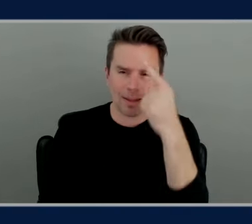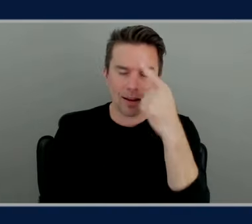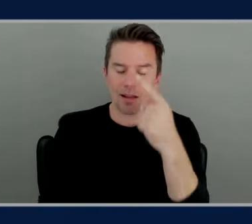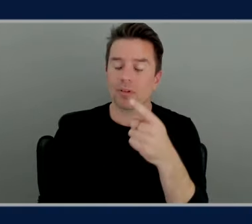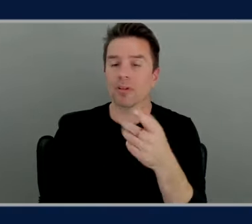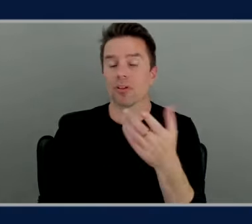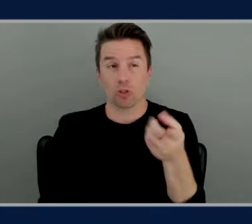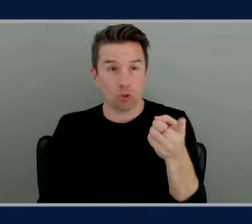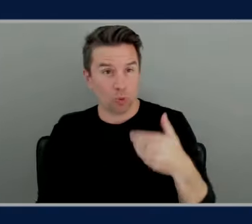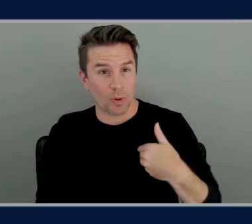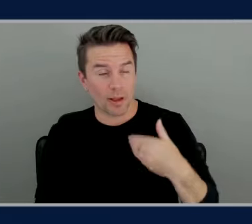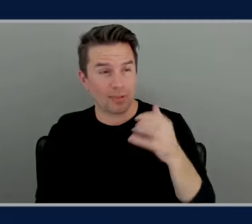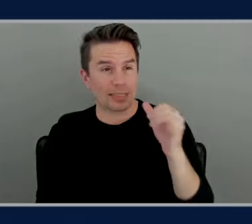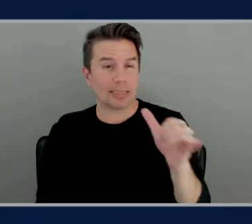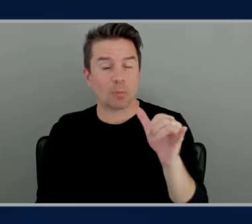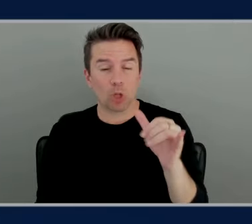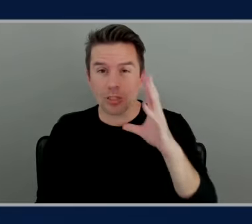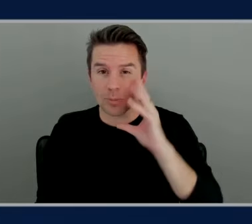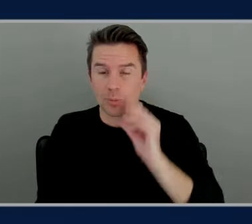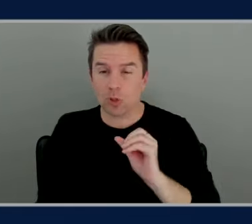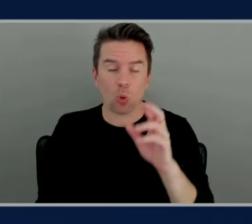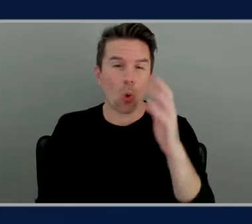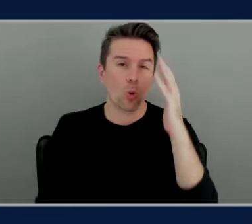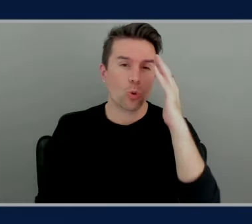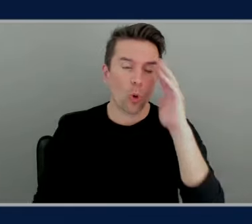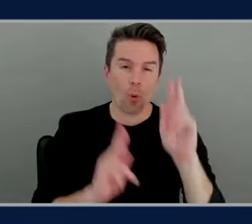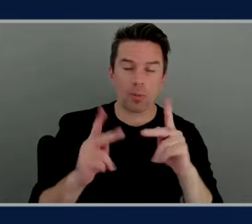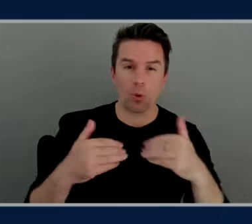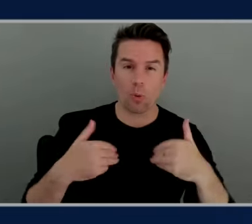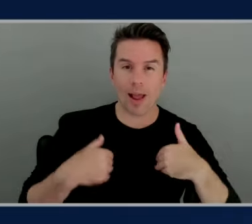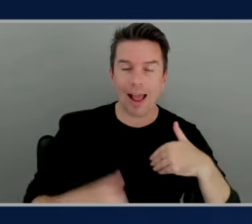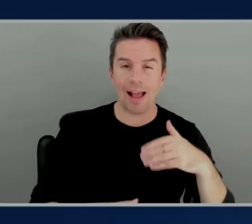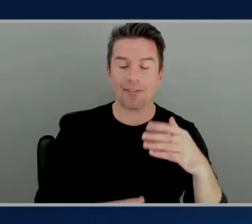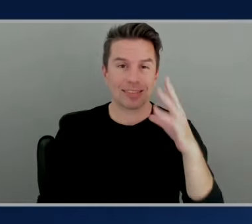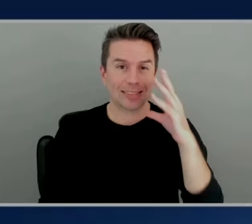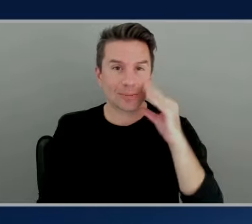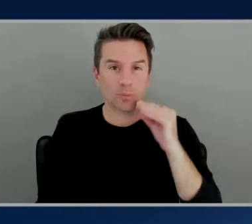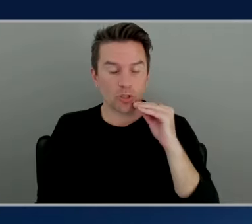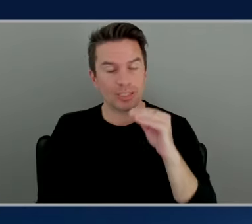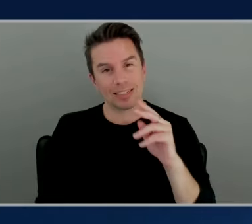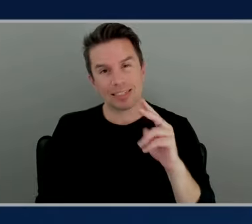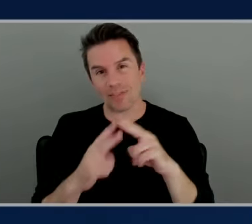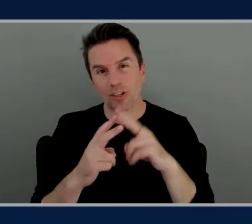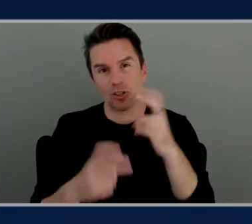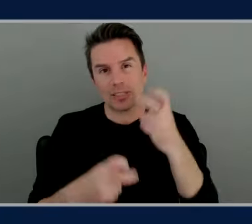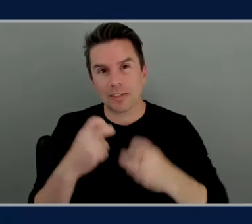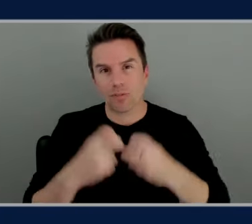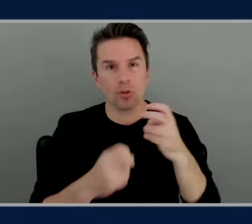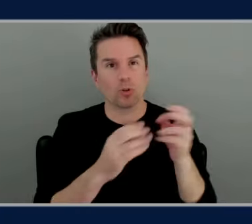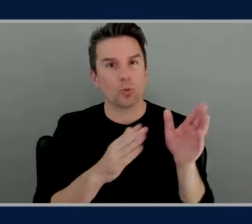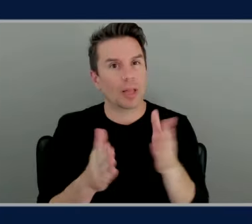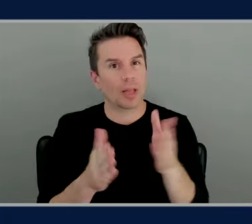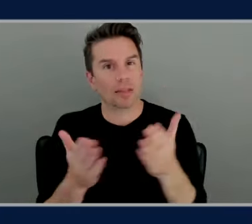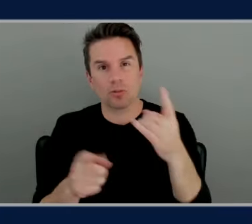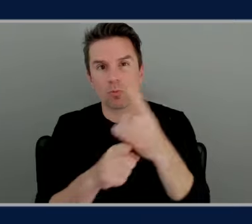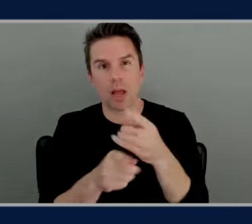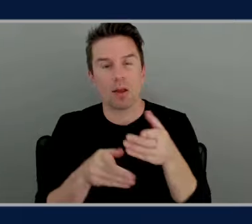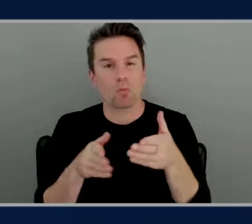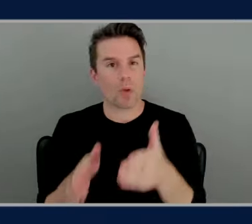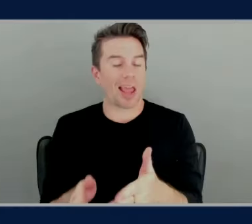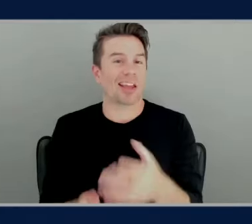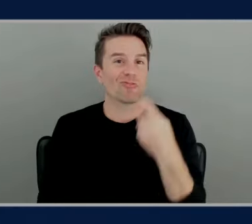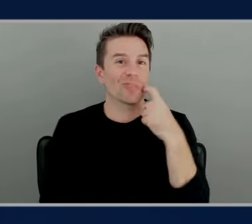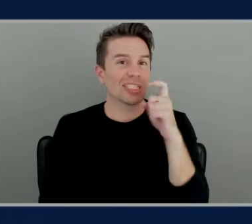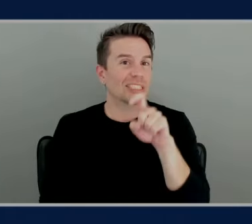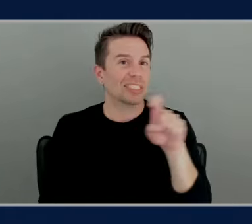know somebody, that it is very difficult to plan things out right way. And yeah, maybe a hurricane, just like we had in Texas, come through that can